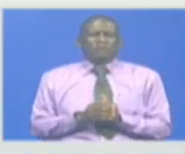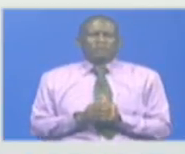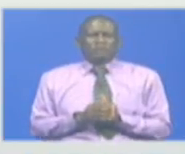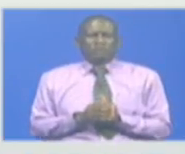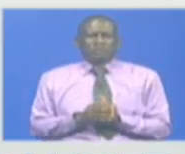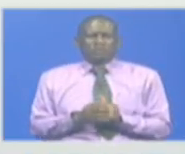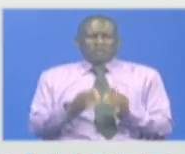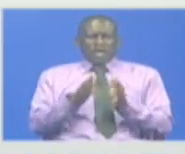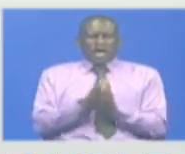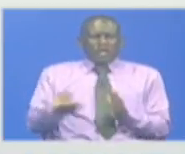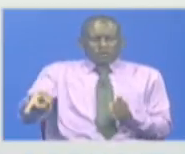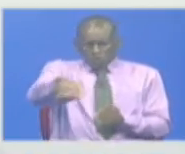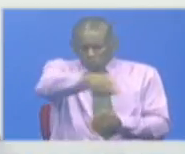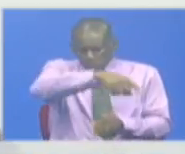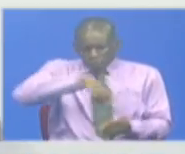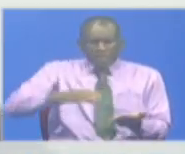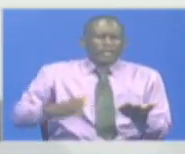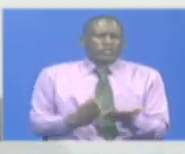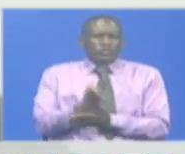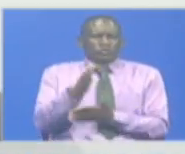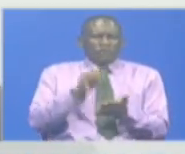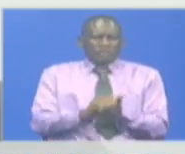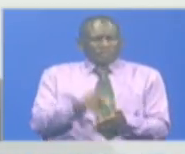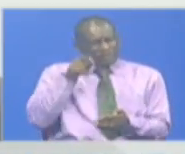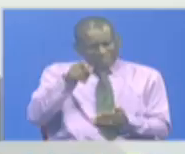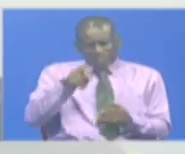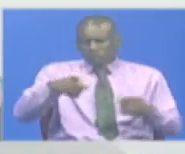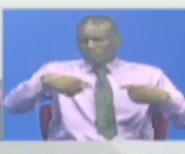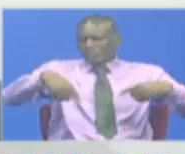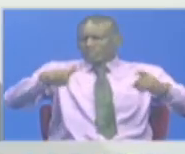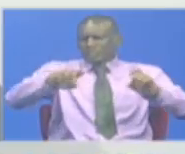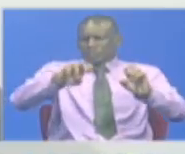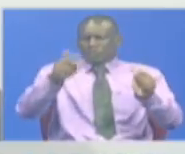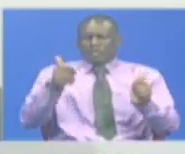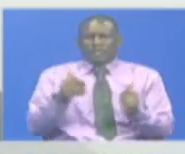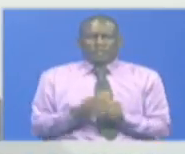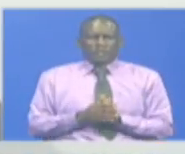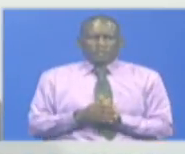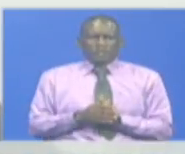And we are sure that this will succeed.